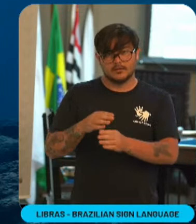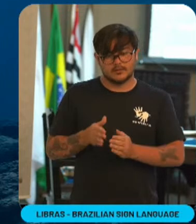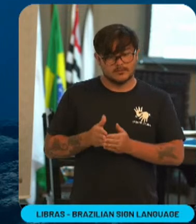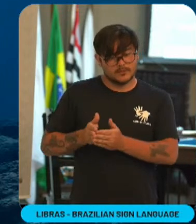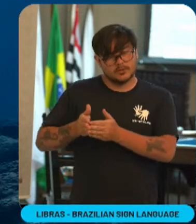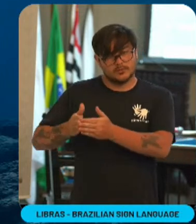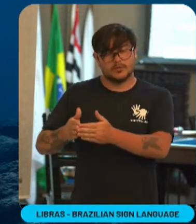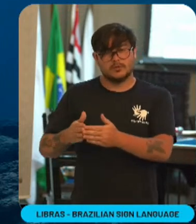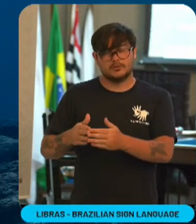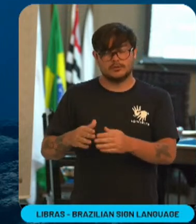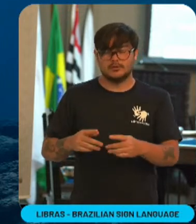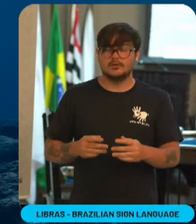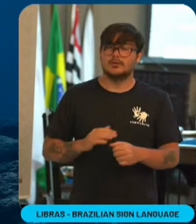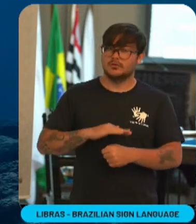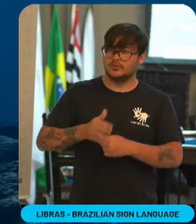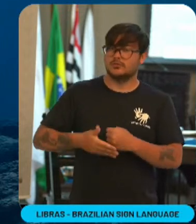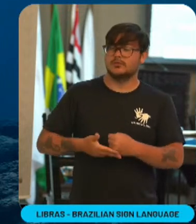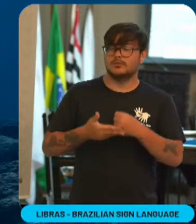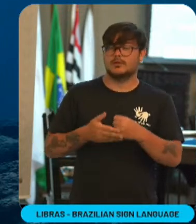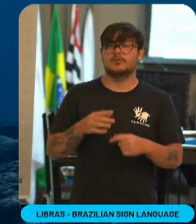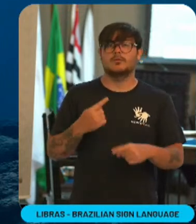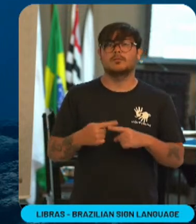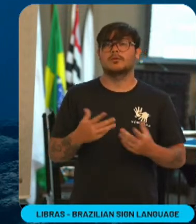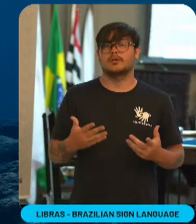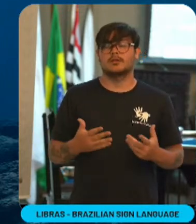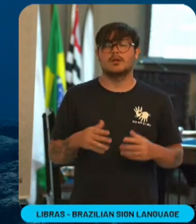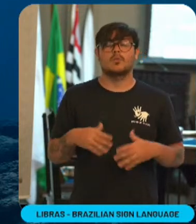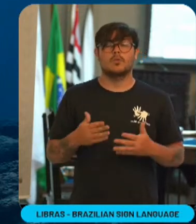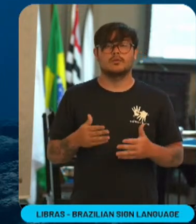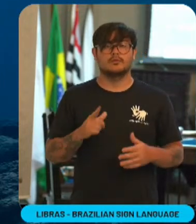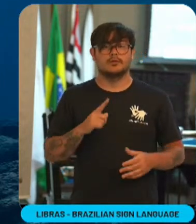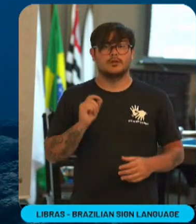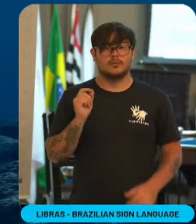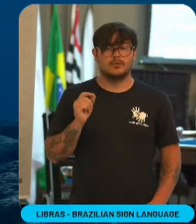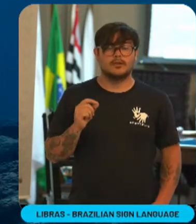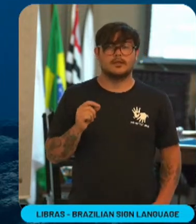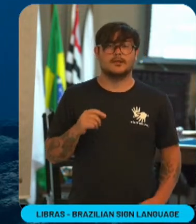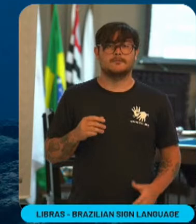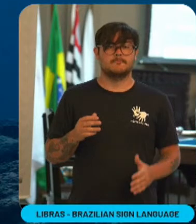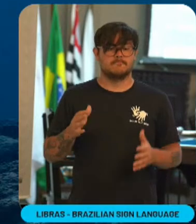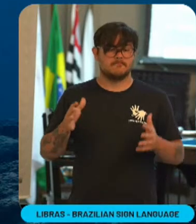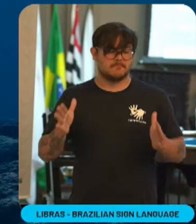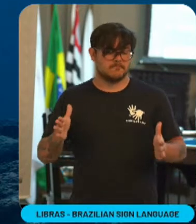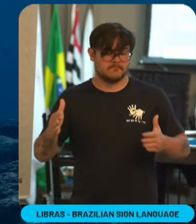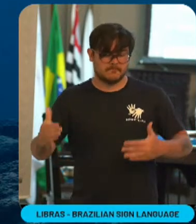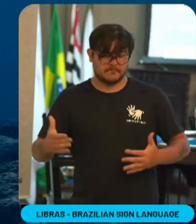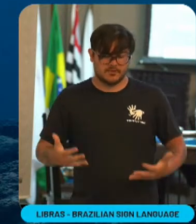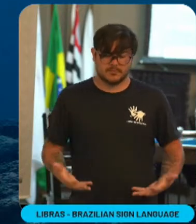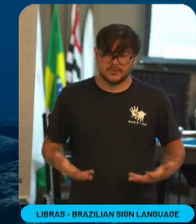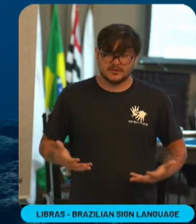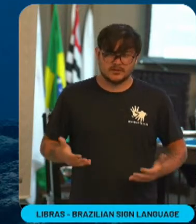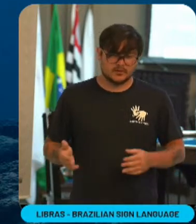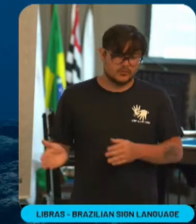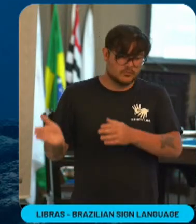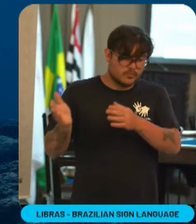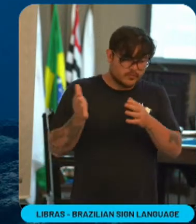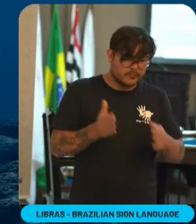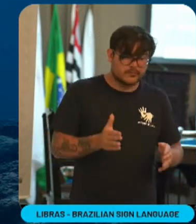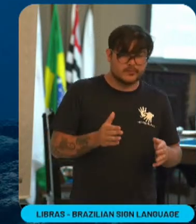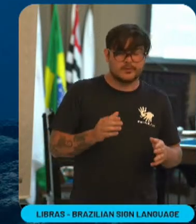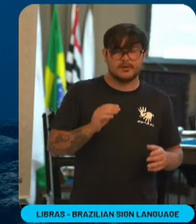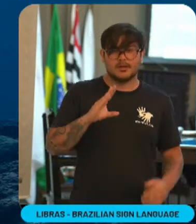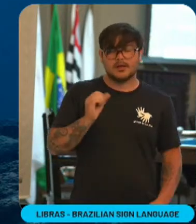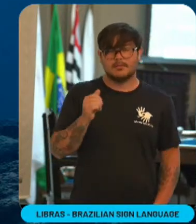sea, as a way for transport, and a more sustainable one. Because when we put loads to be transported